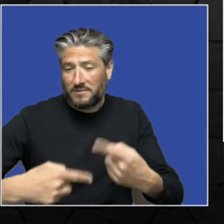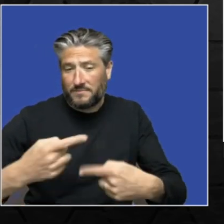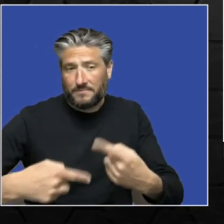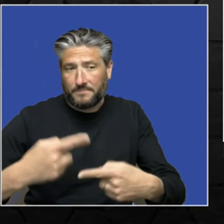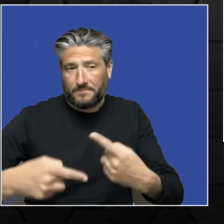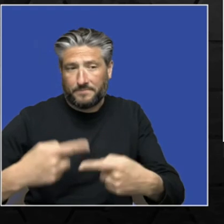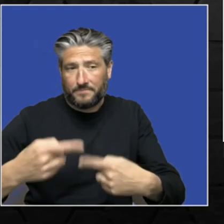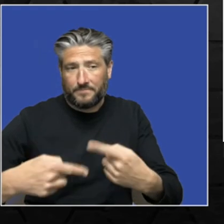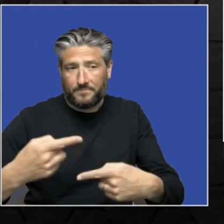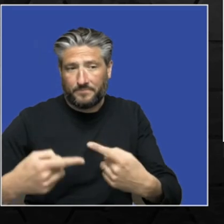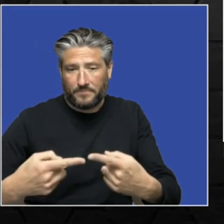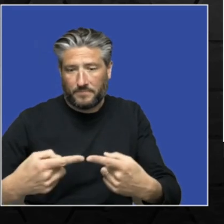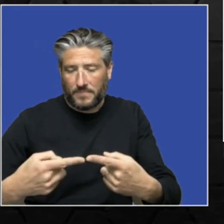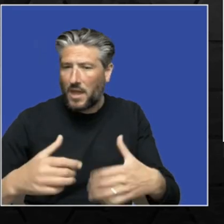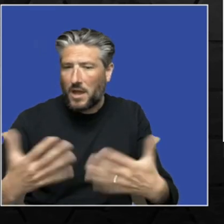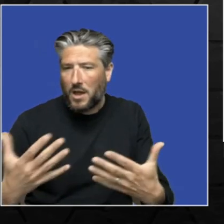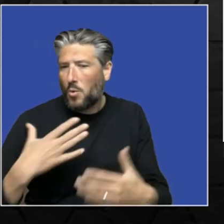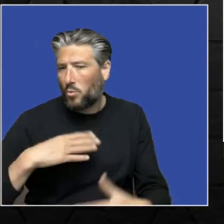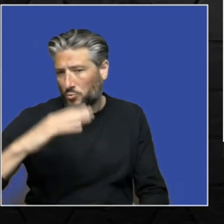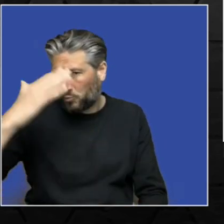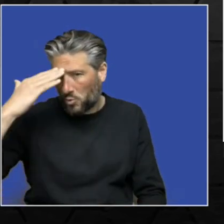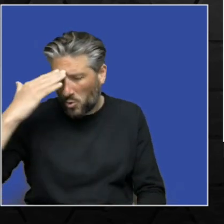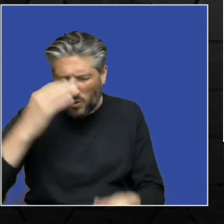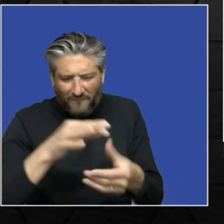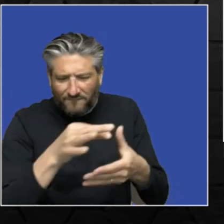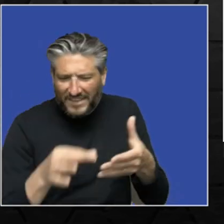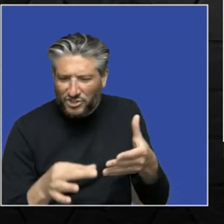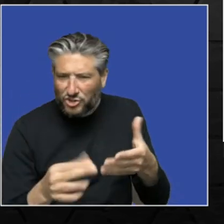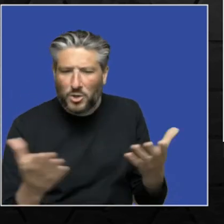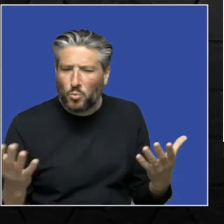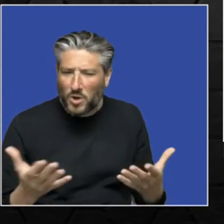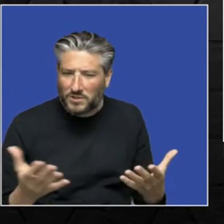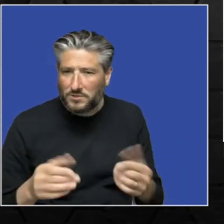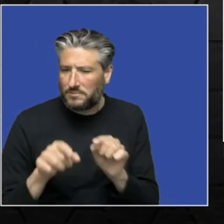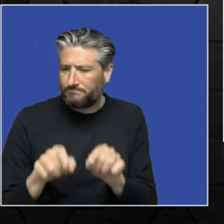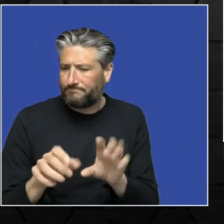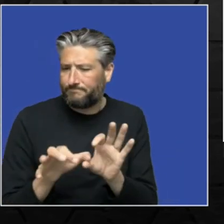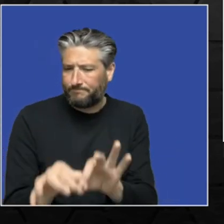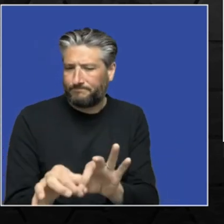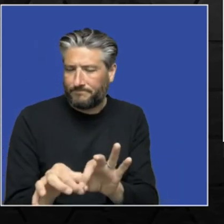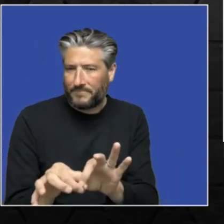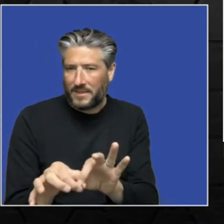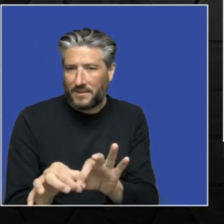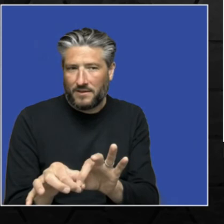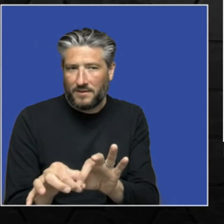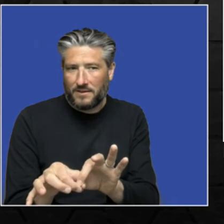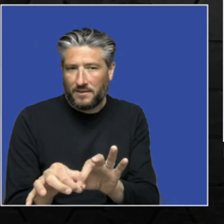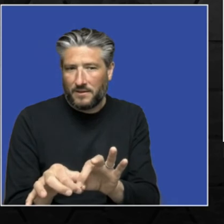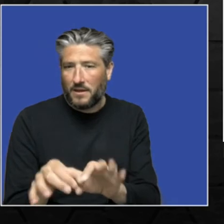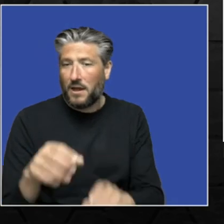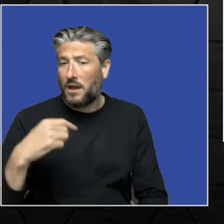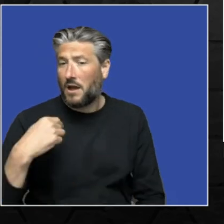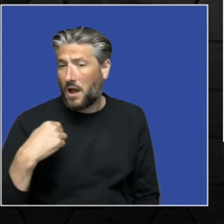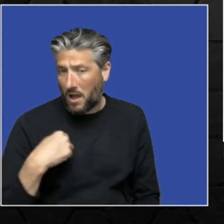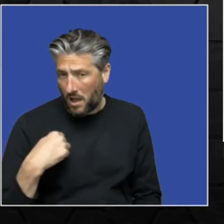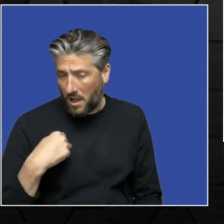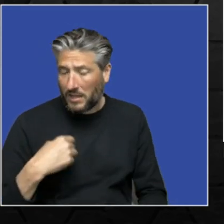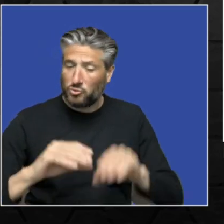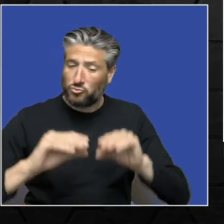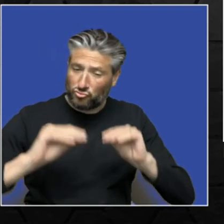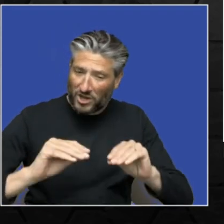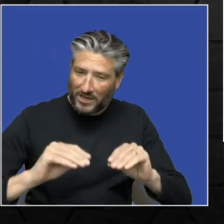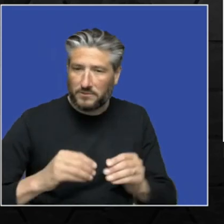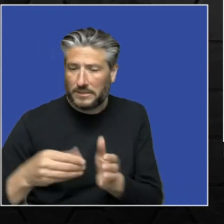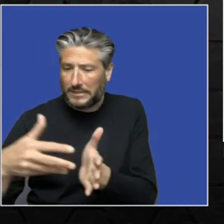what are the features and what is the label which I have to predict, and then I'm dividing them into train, test, validation data sets.